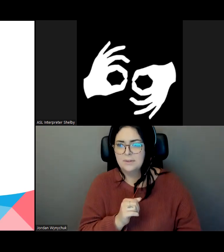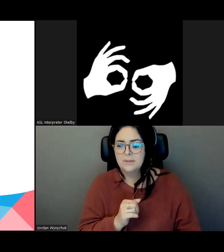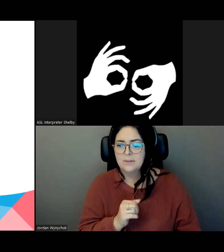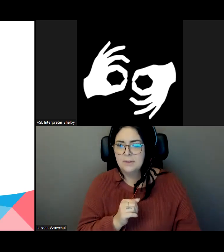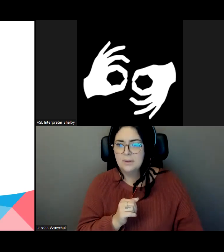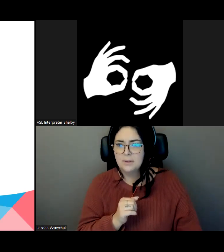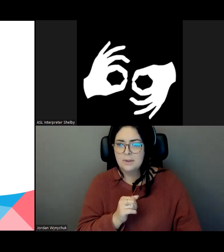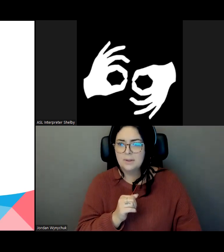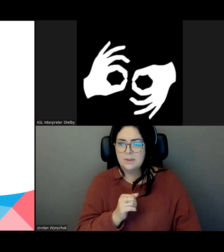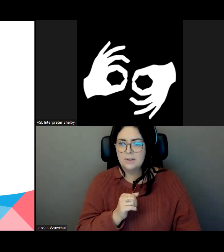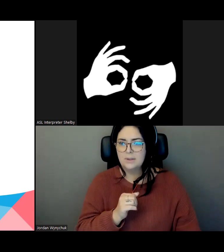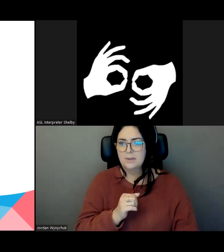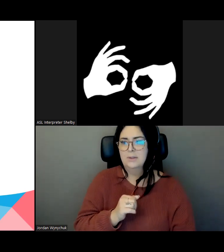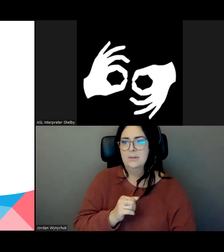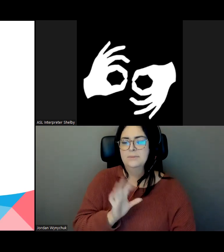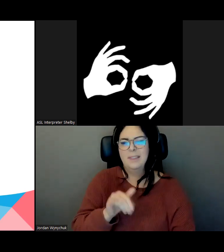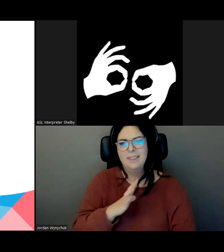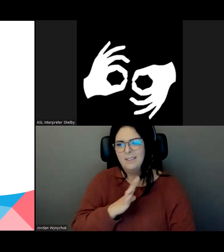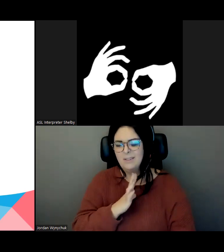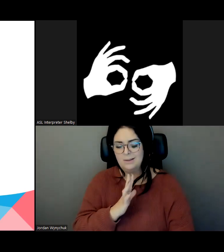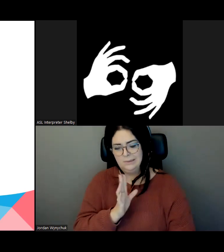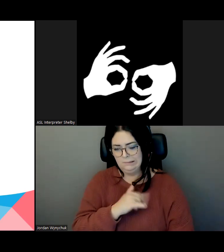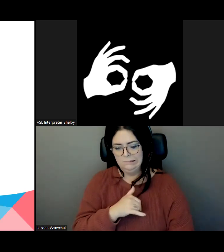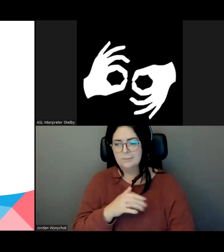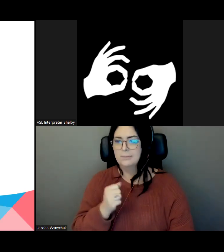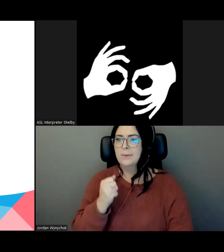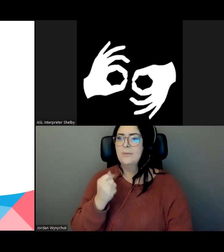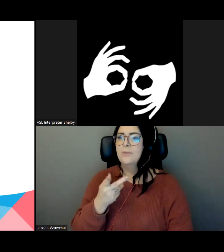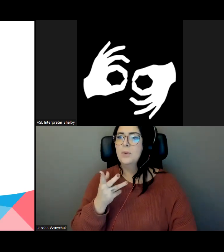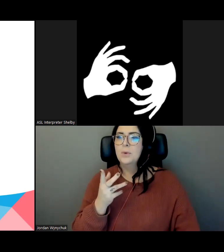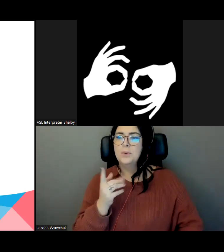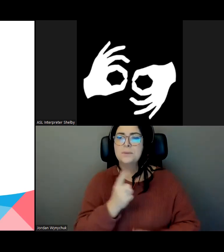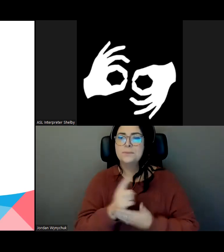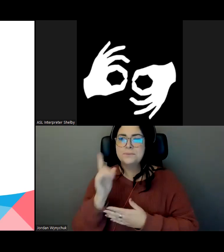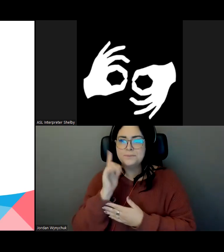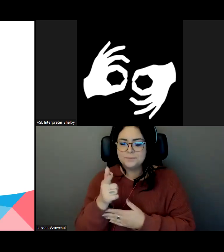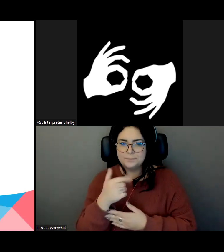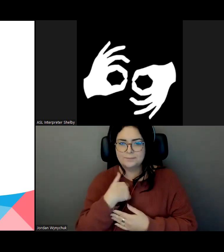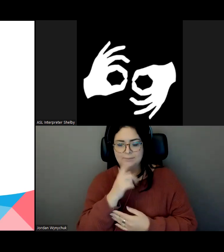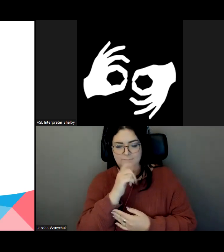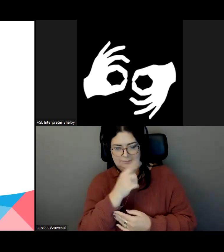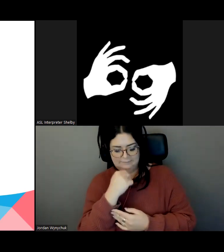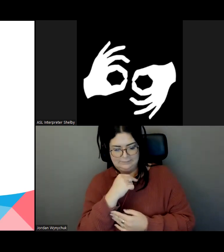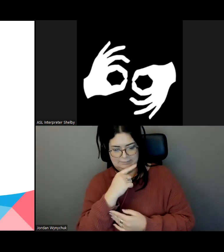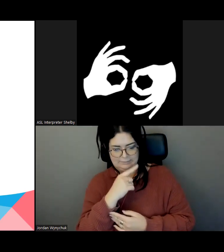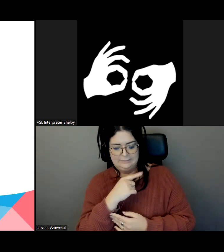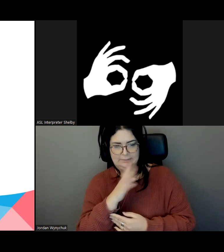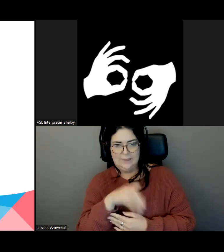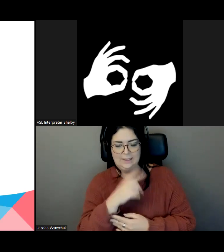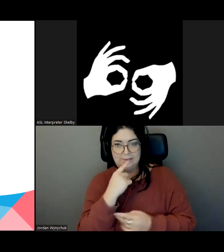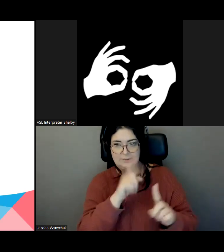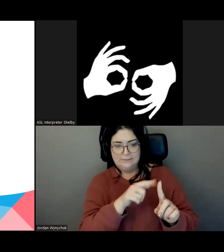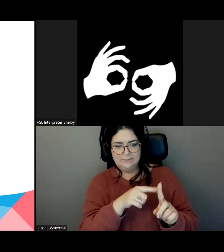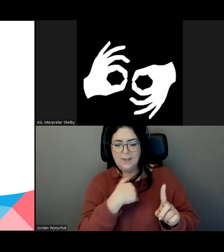And at the time I brushed it under the rug, but a couple weeks later, I brought it up to my colleague because I had a lot of respect